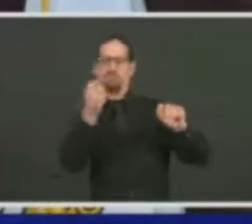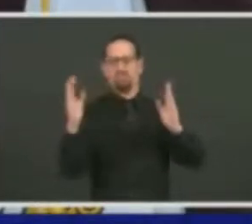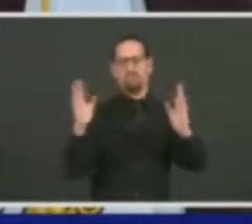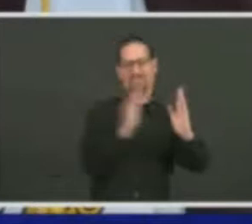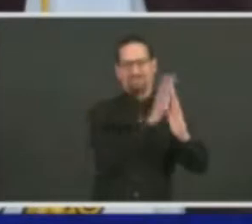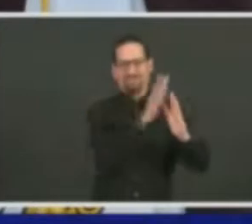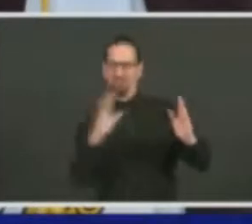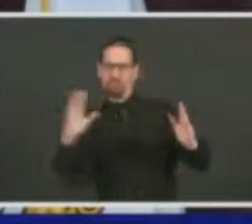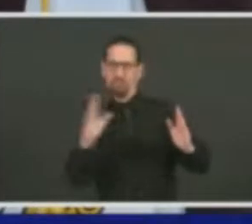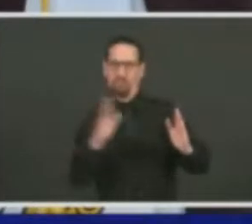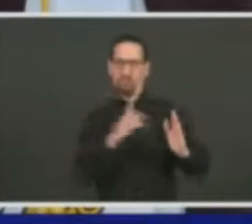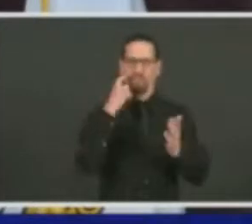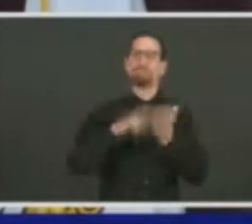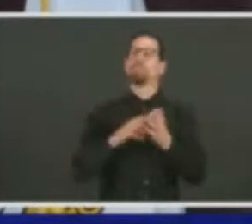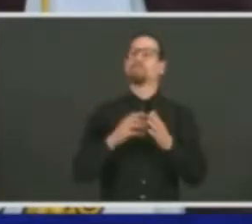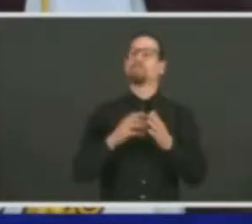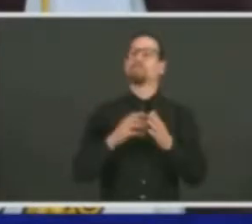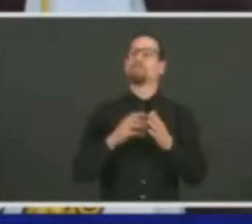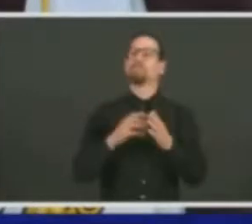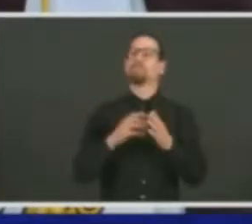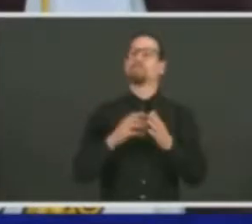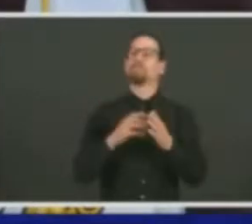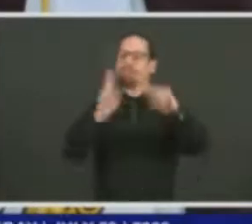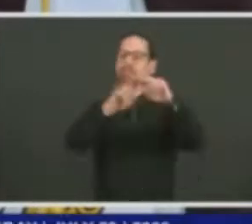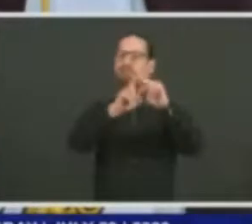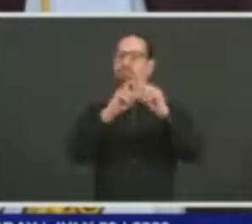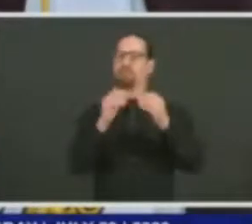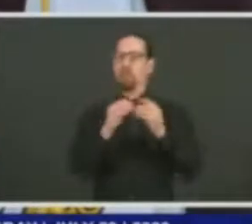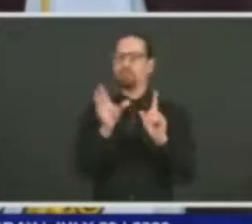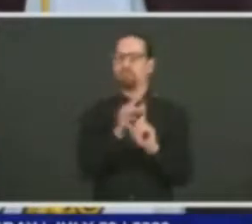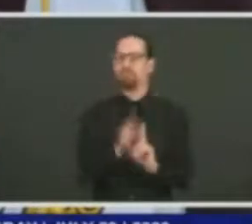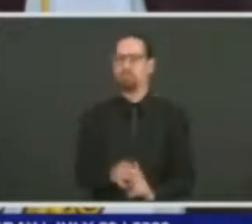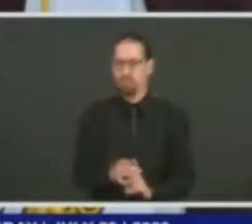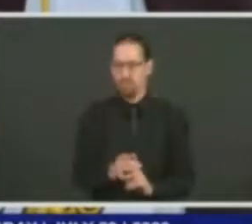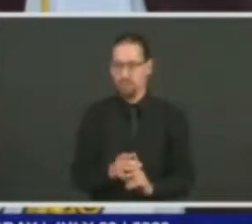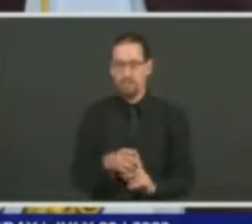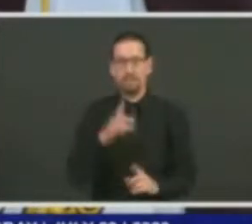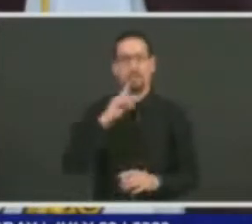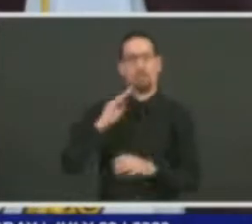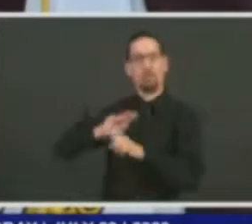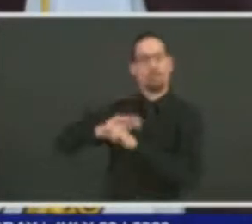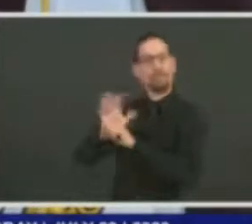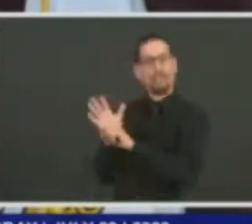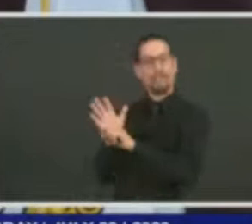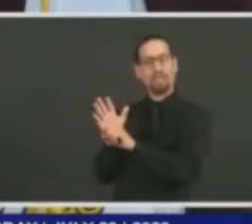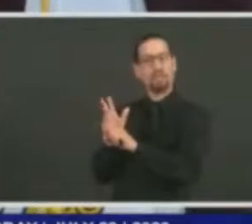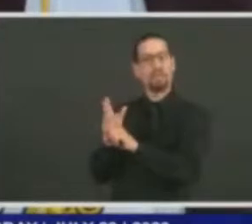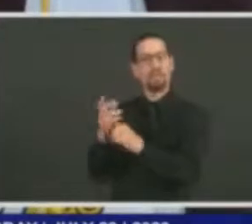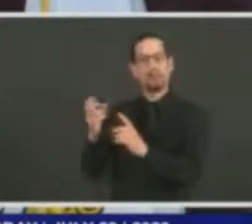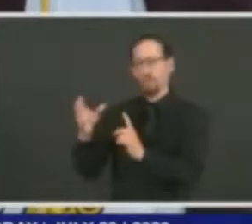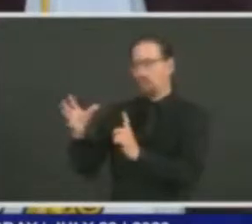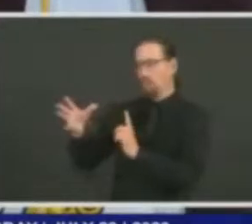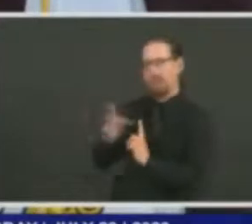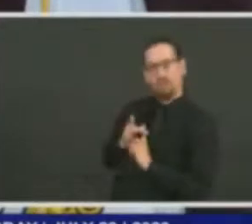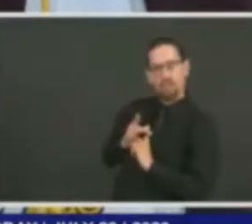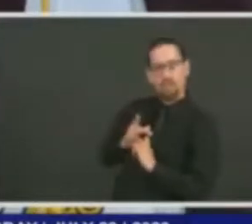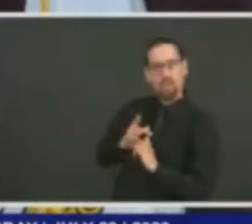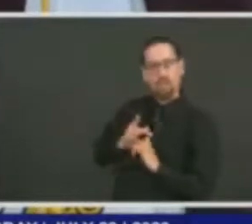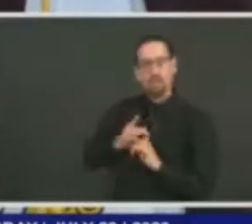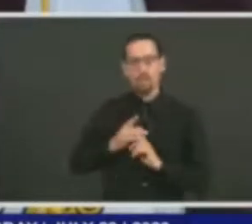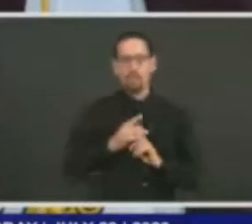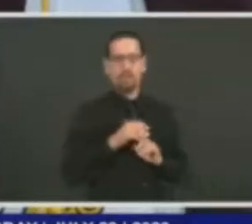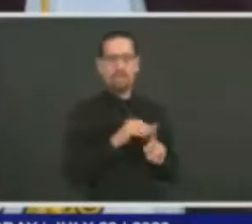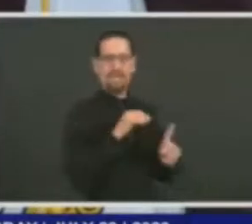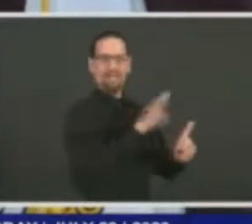the sense that the way COVID transmission works, someone may be infected, particularly